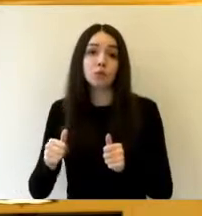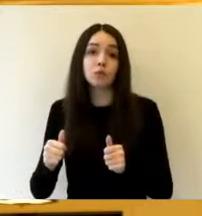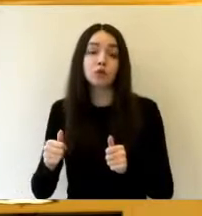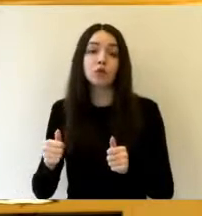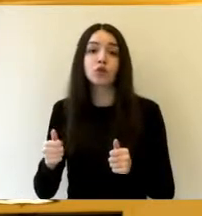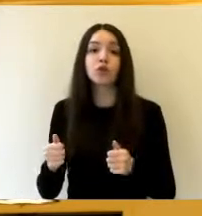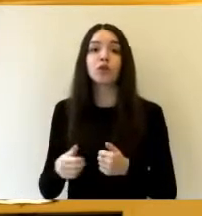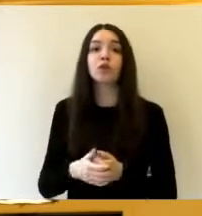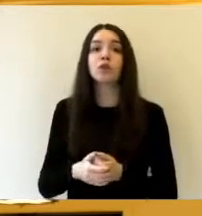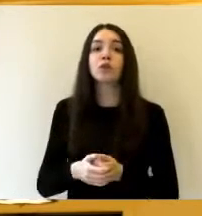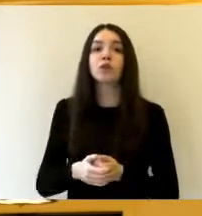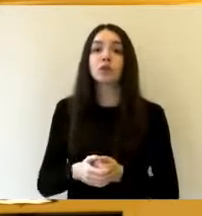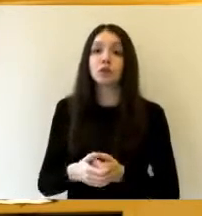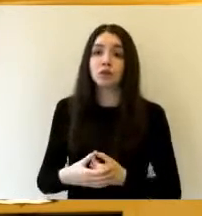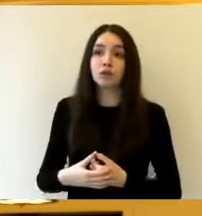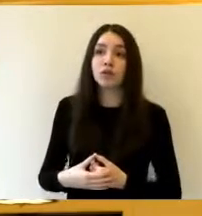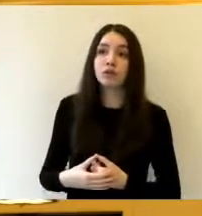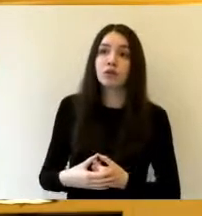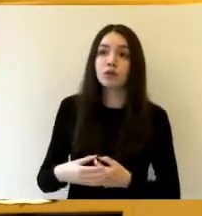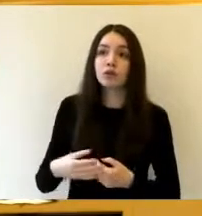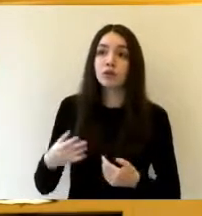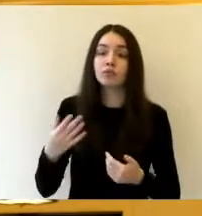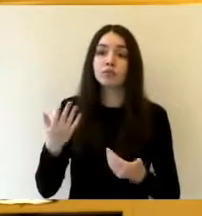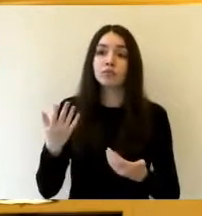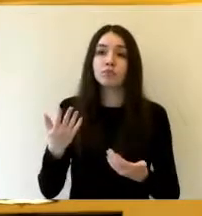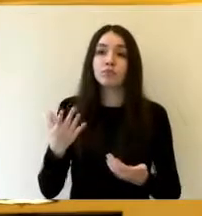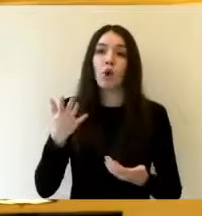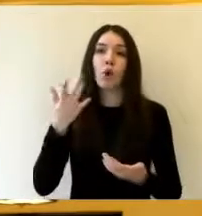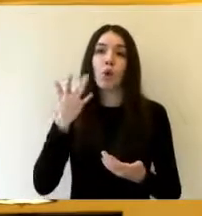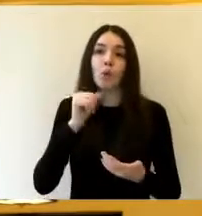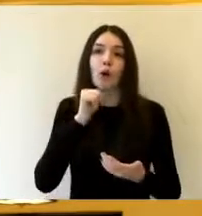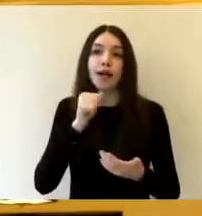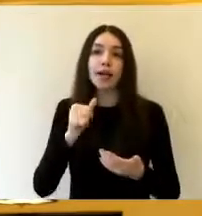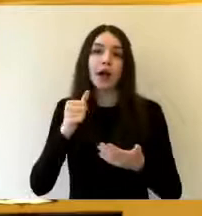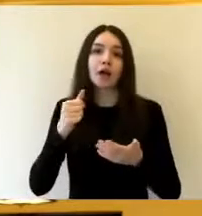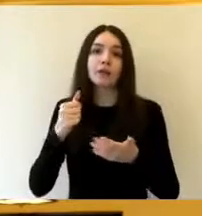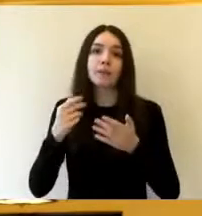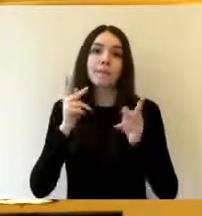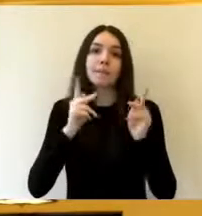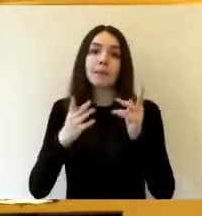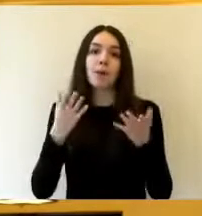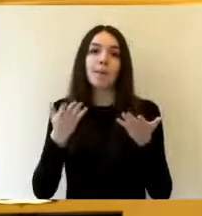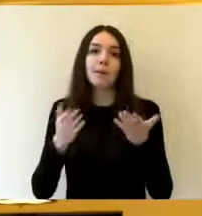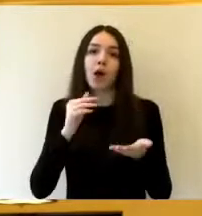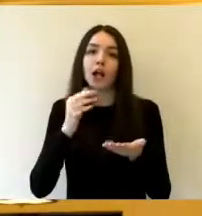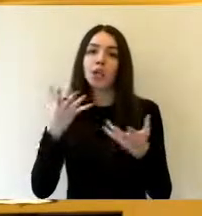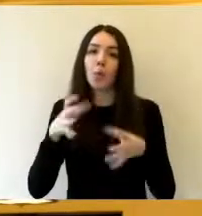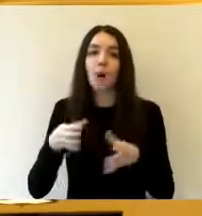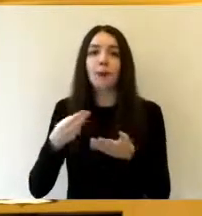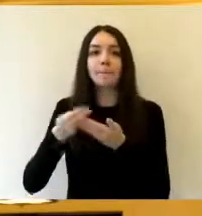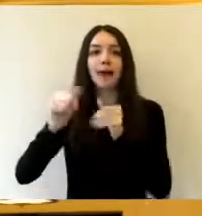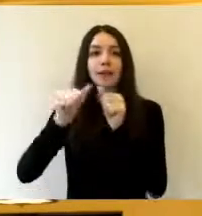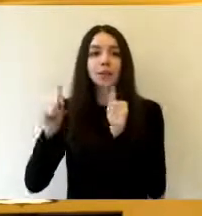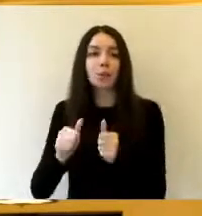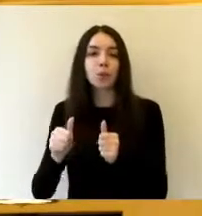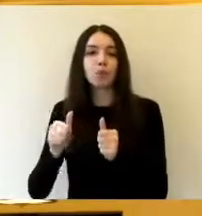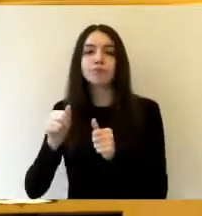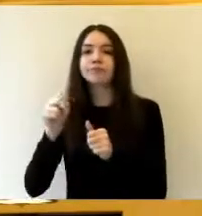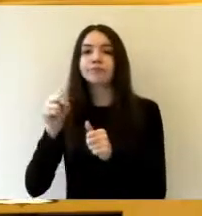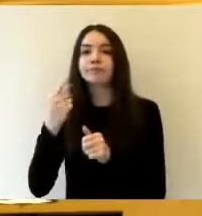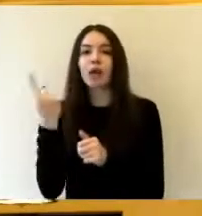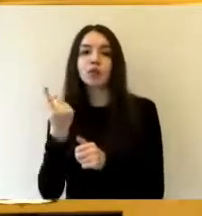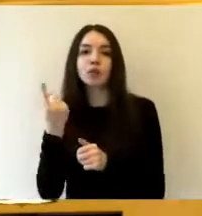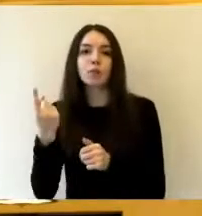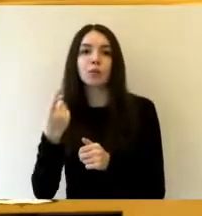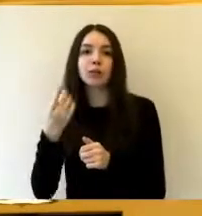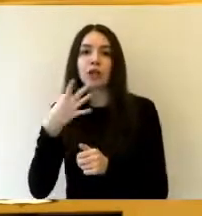that they are basically not in agreement with. So the idea of commissioning an antithetical or an antagonistic portrait of a person